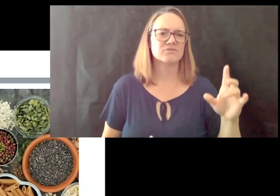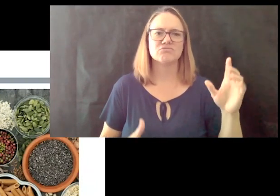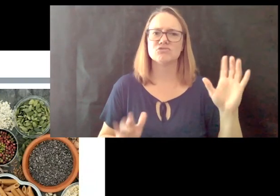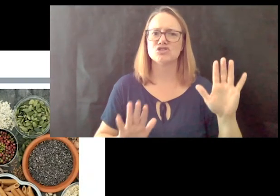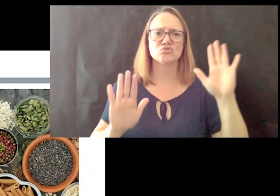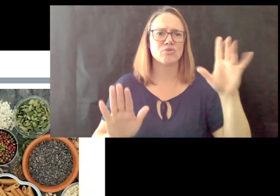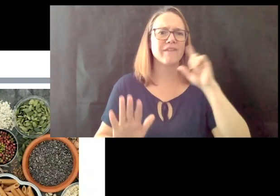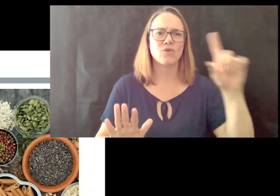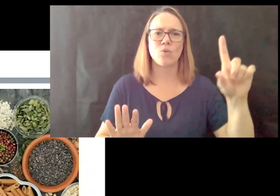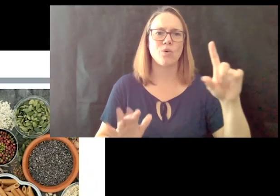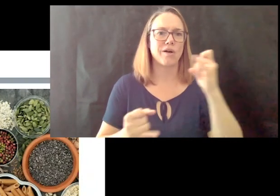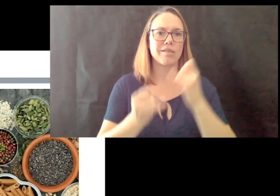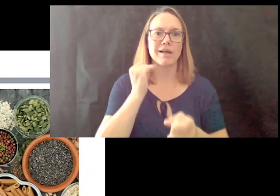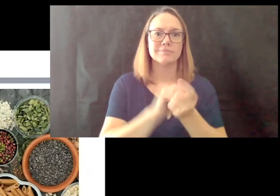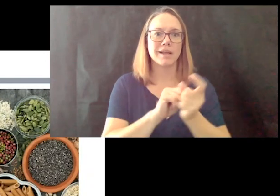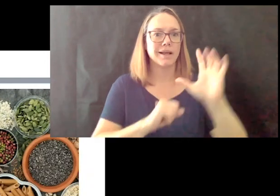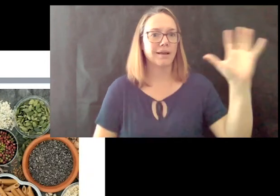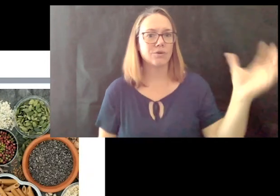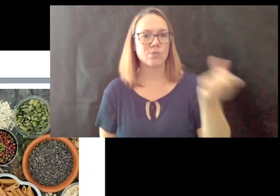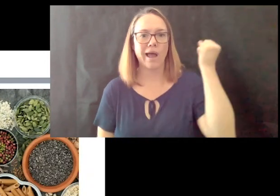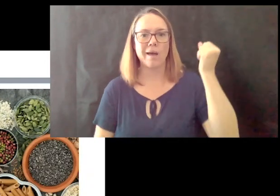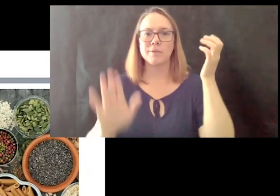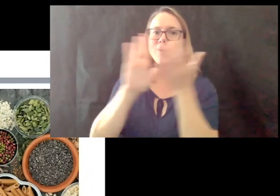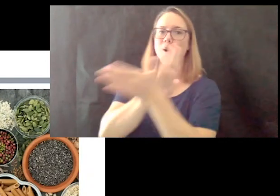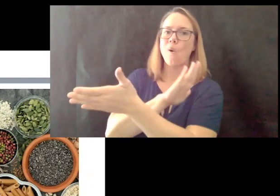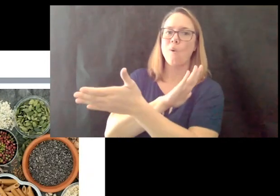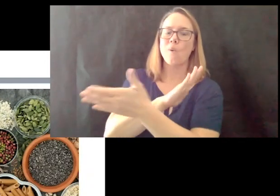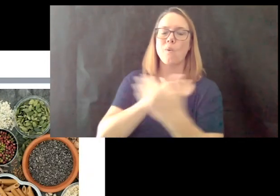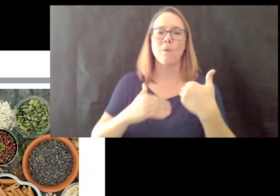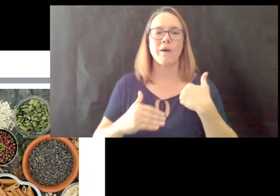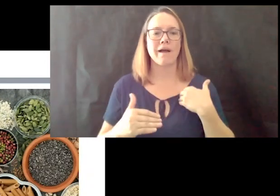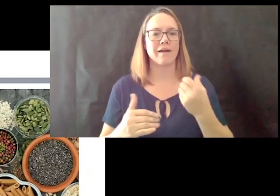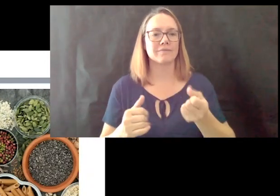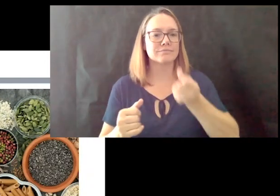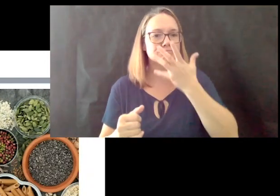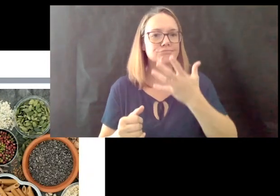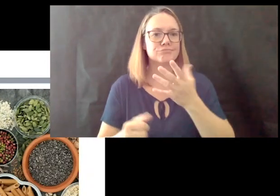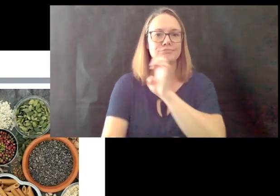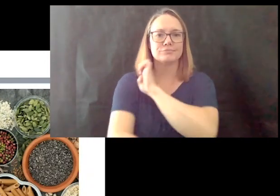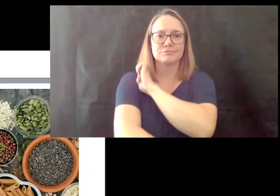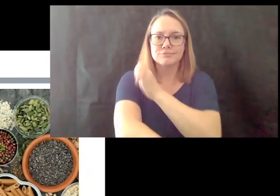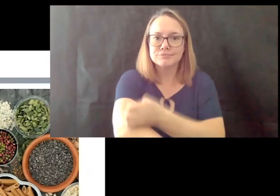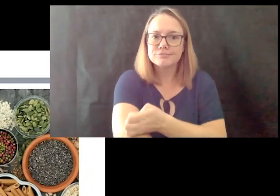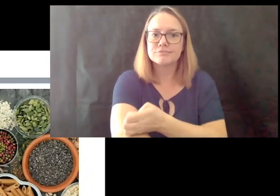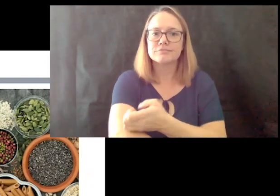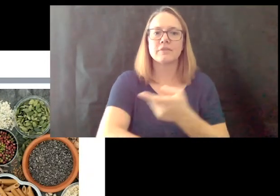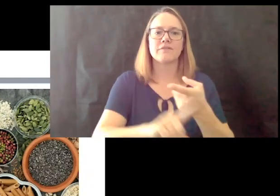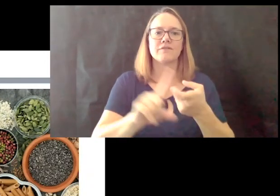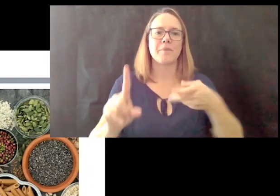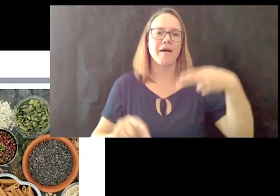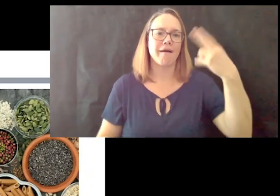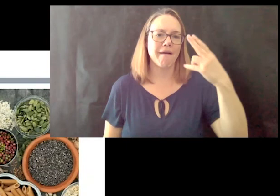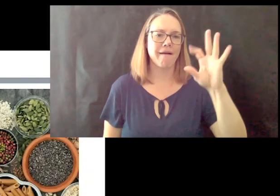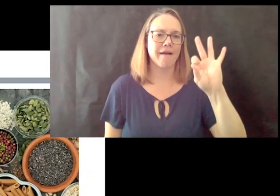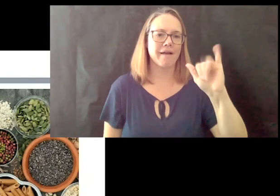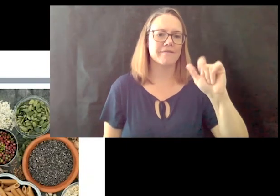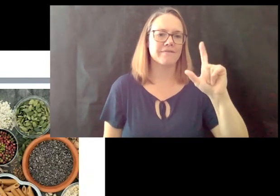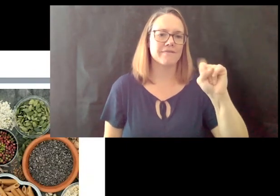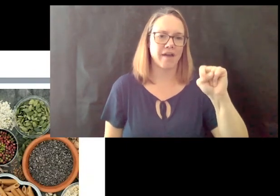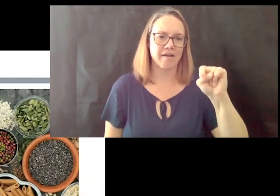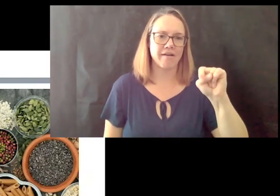Great to grab and go. They provide a ton of energy from the high fat content that's